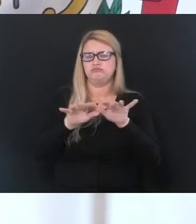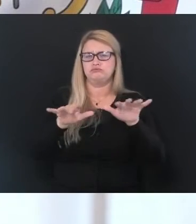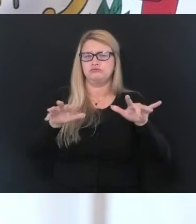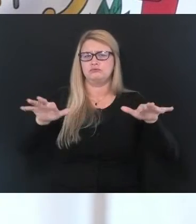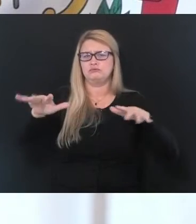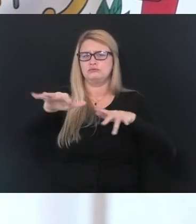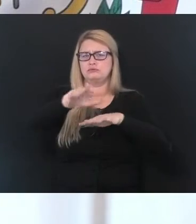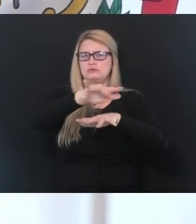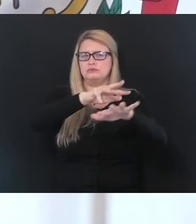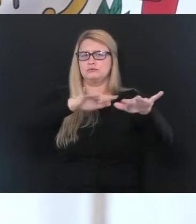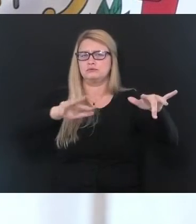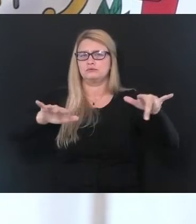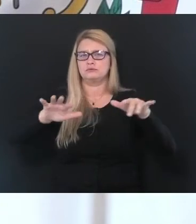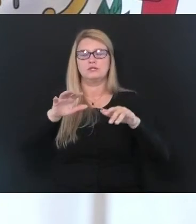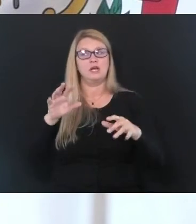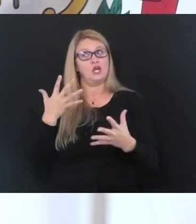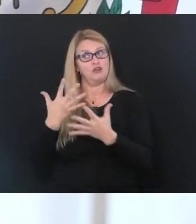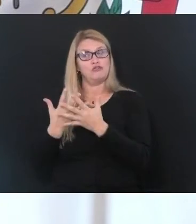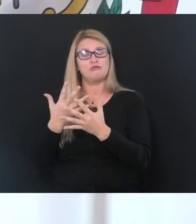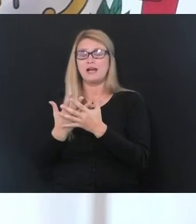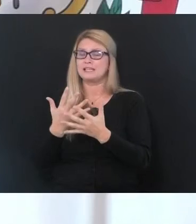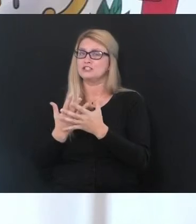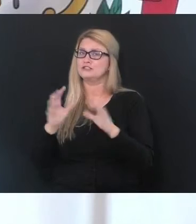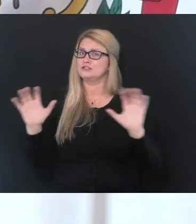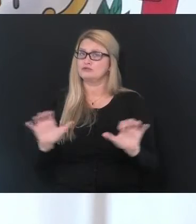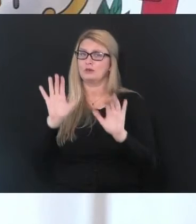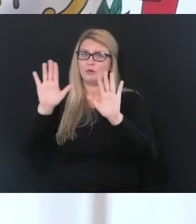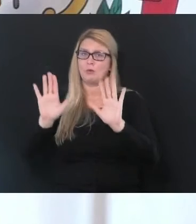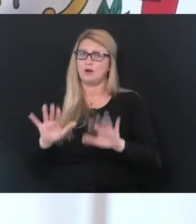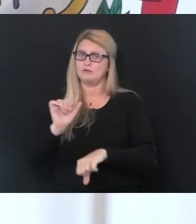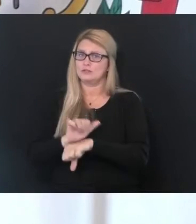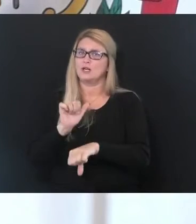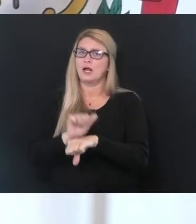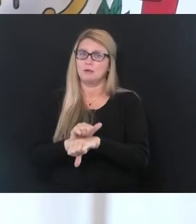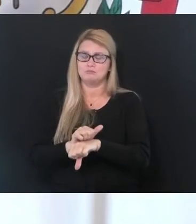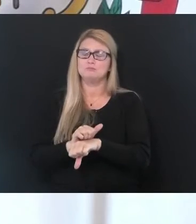boy, corrections, way to go. You've done amazing, amazing stuff.